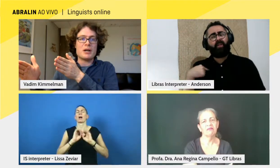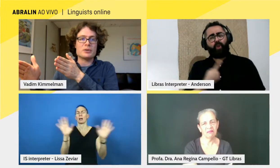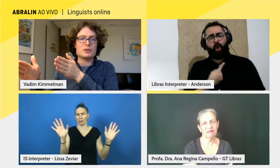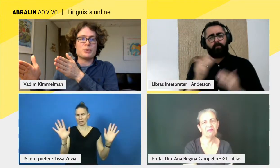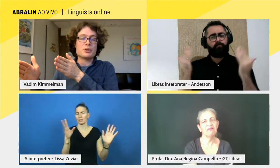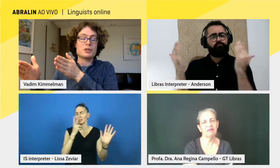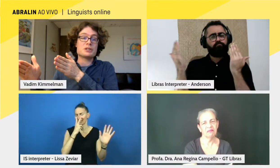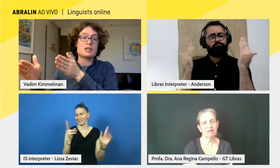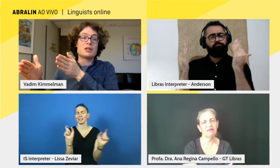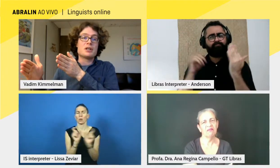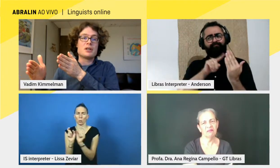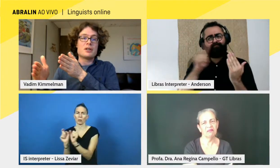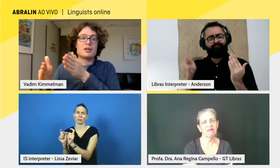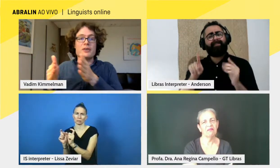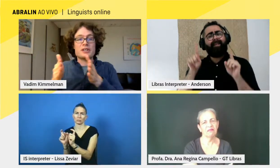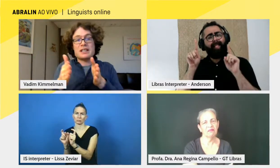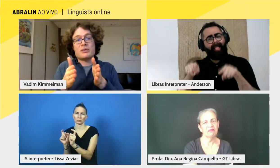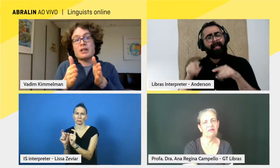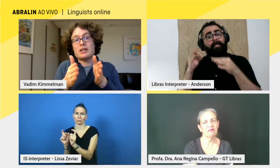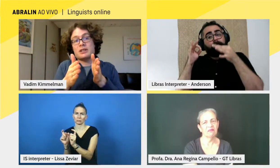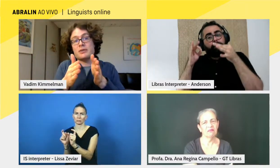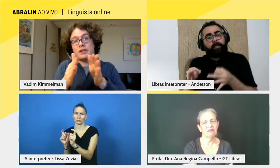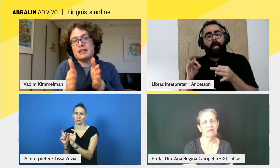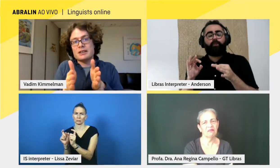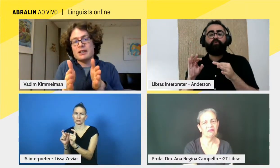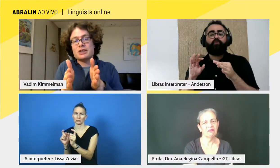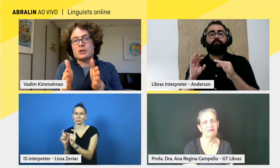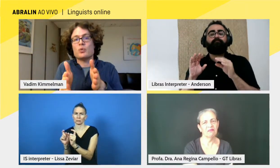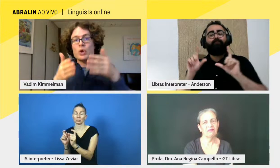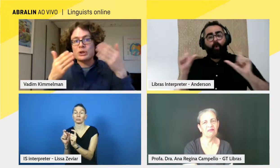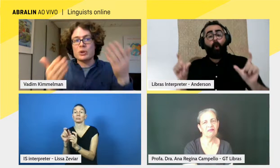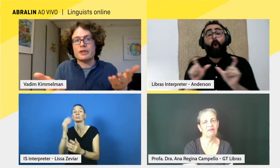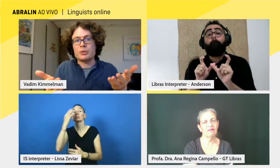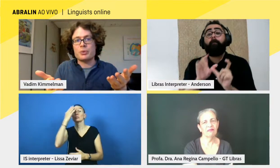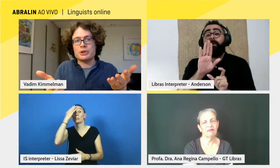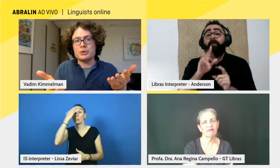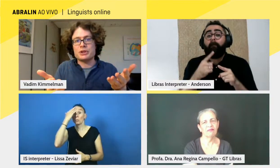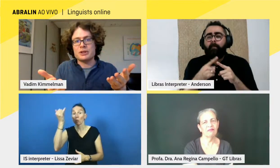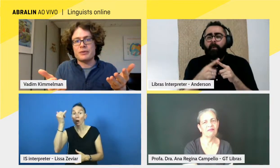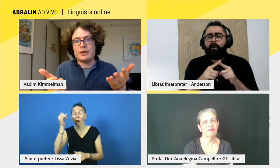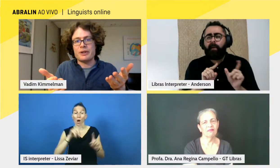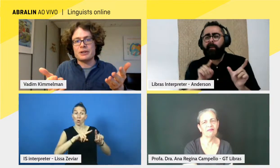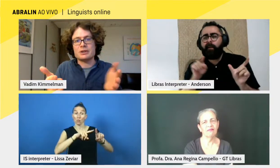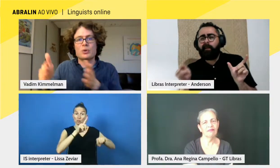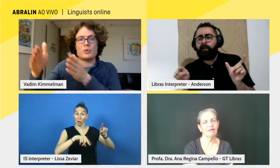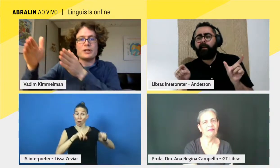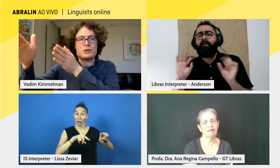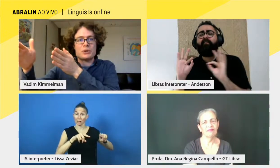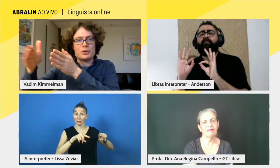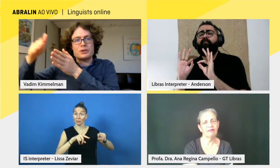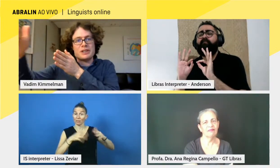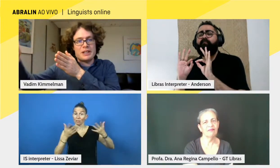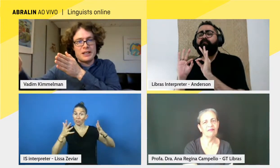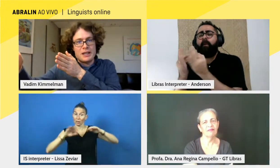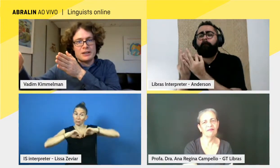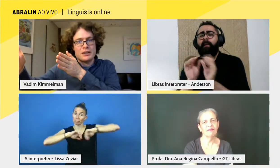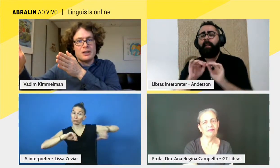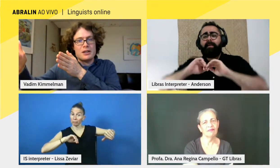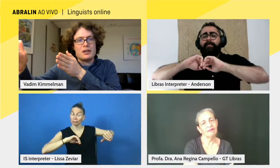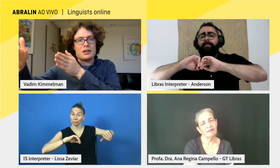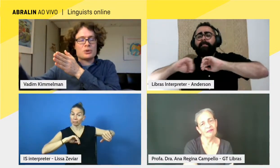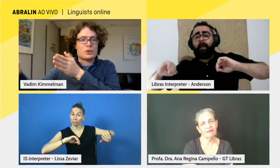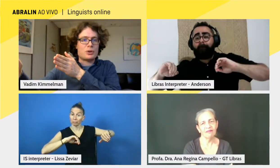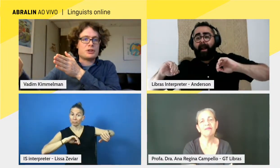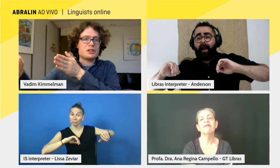a compound because the sign relative in isolation was already produced as a variant. So when it occurs